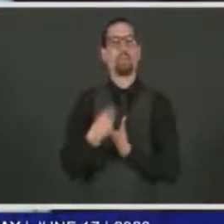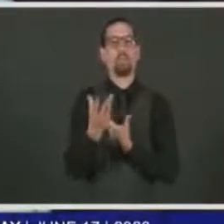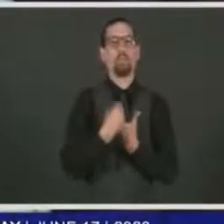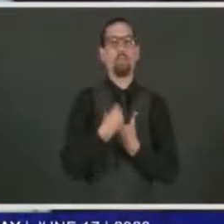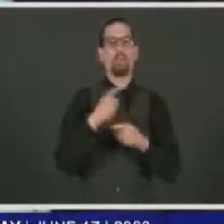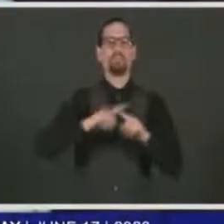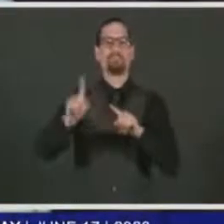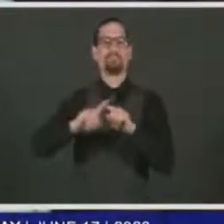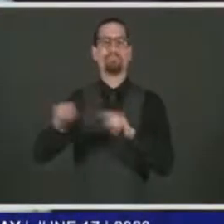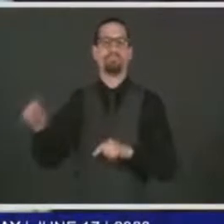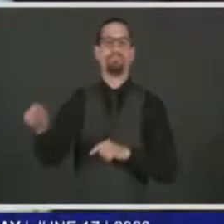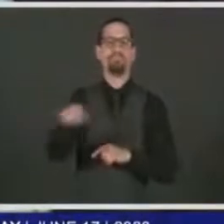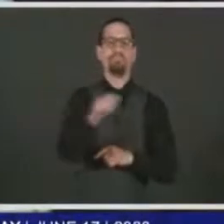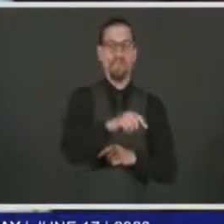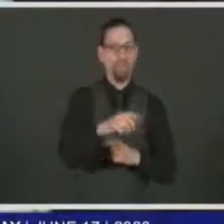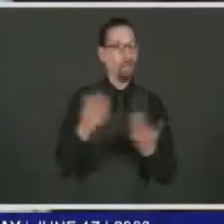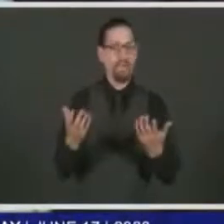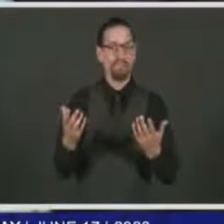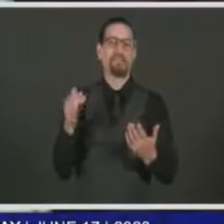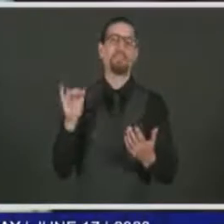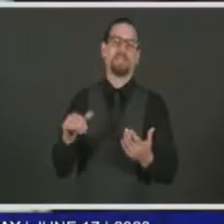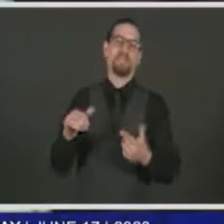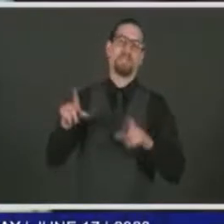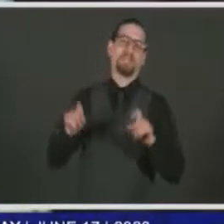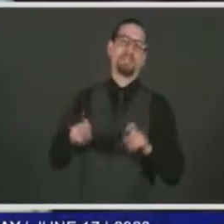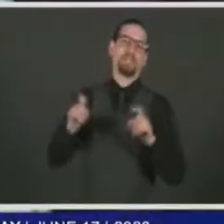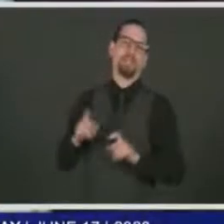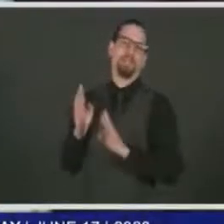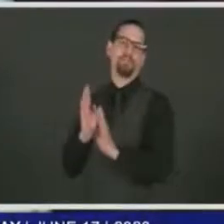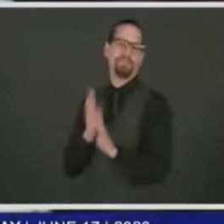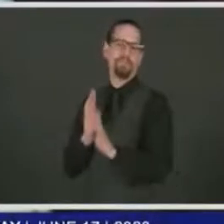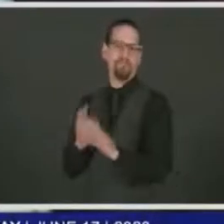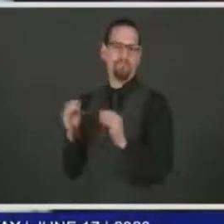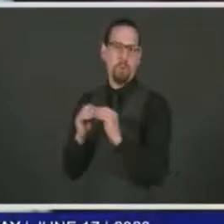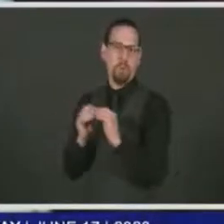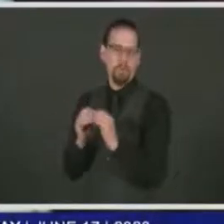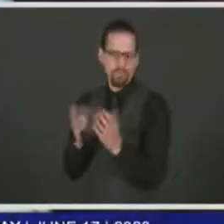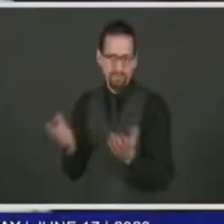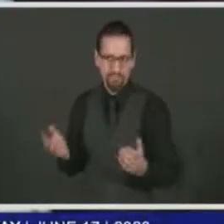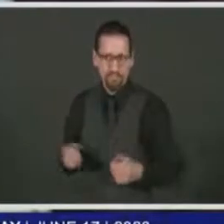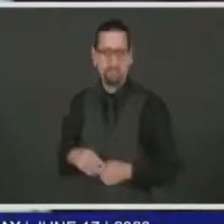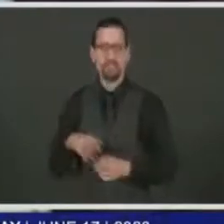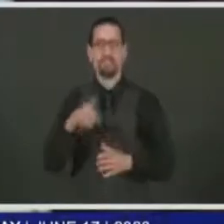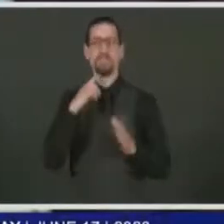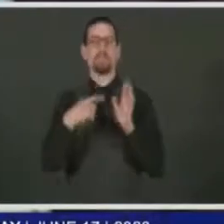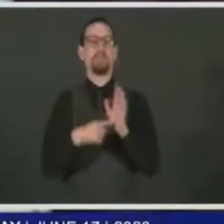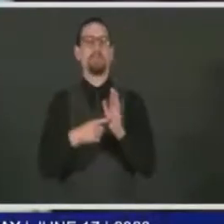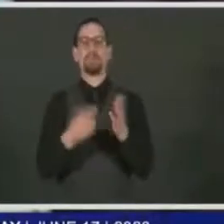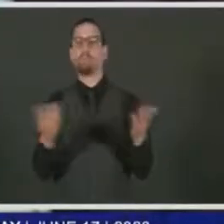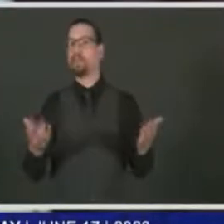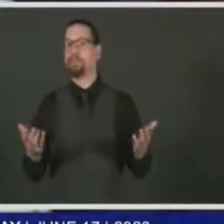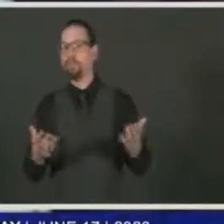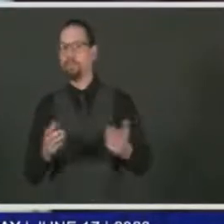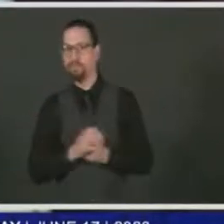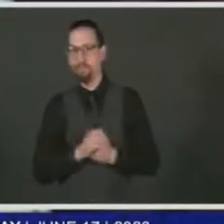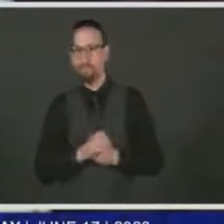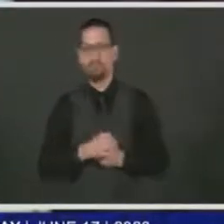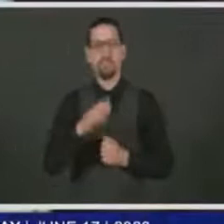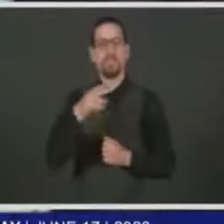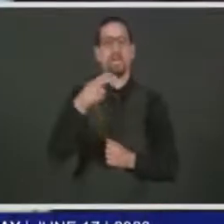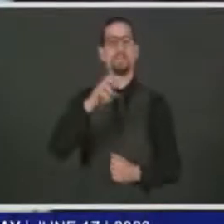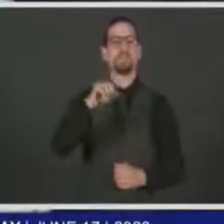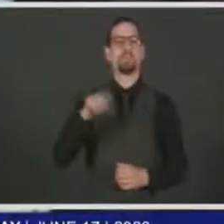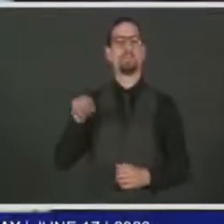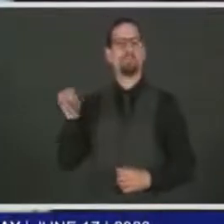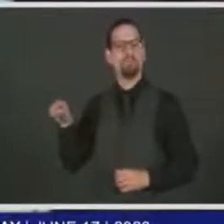work as they've already begun. For example, health equity zones will be able to continue to support our